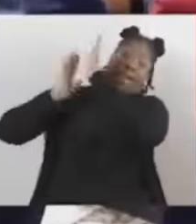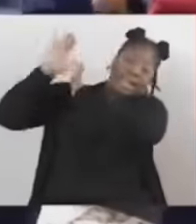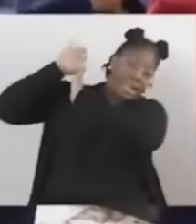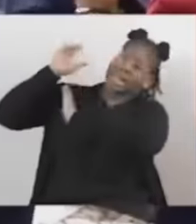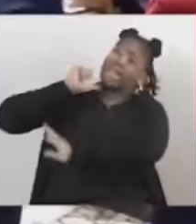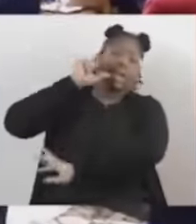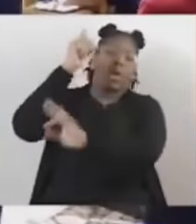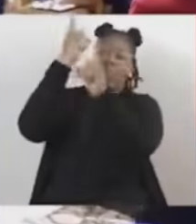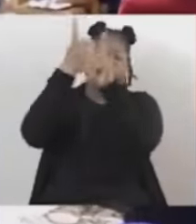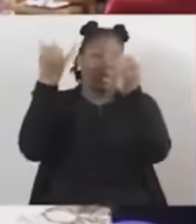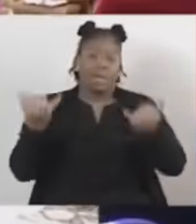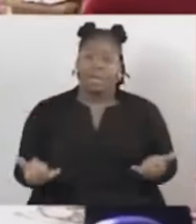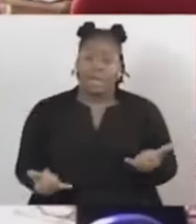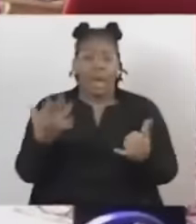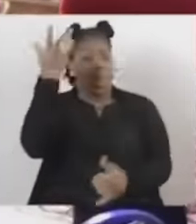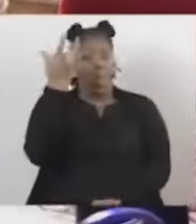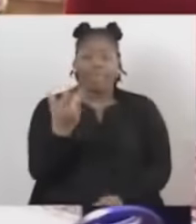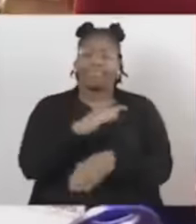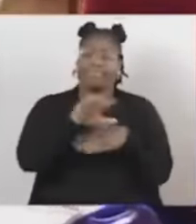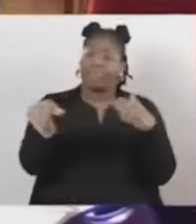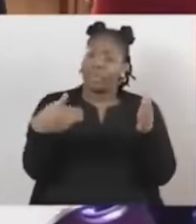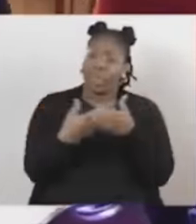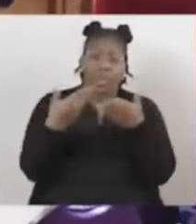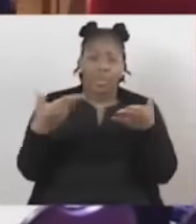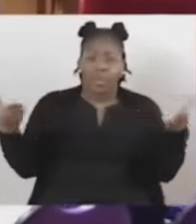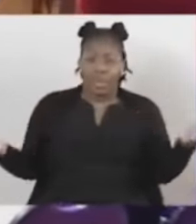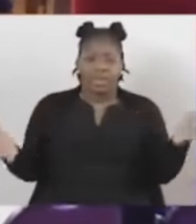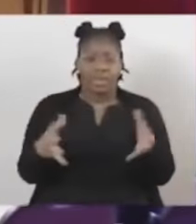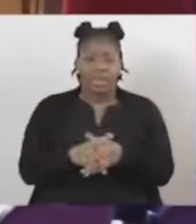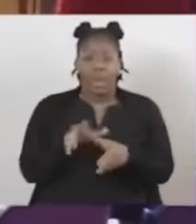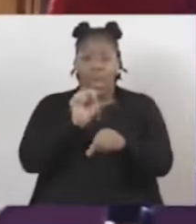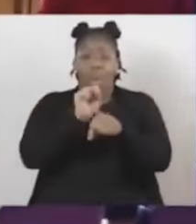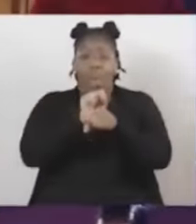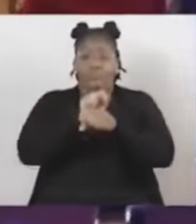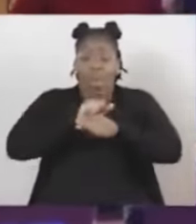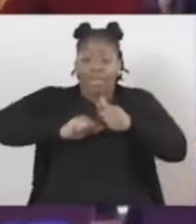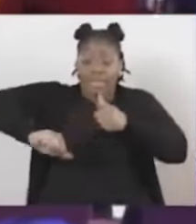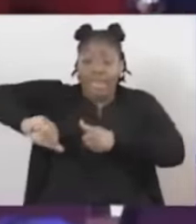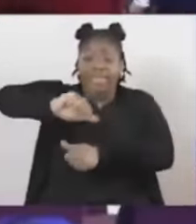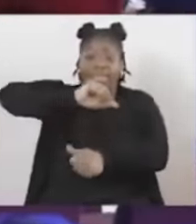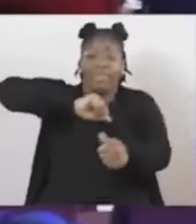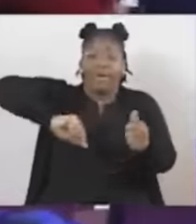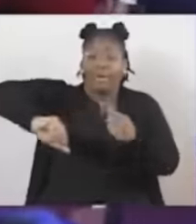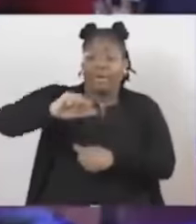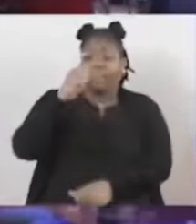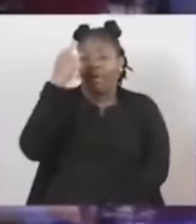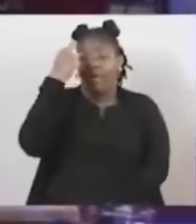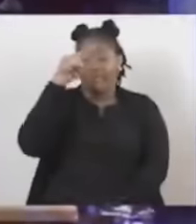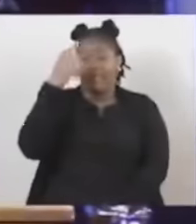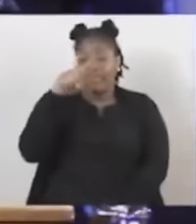let it happen now, because all things work together